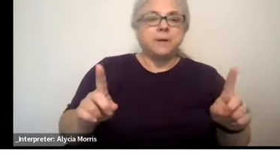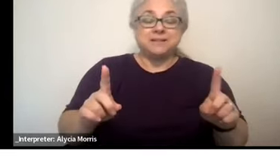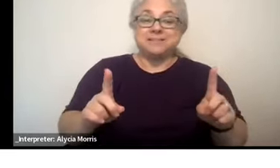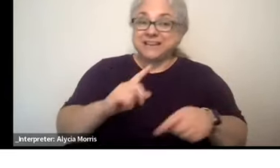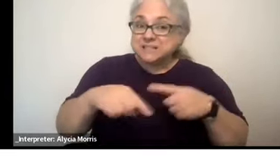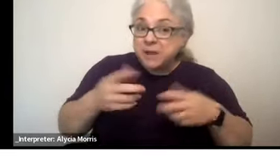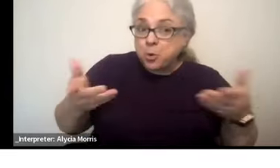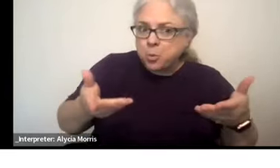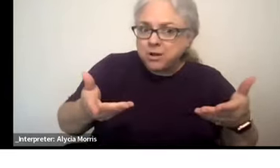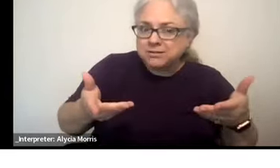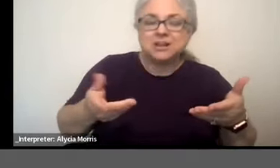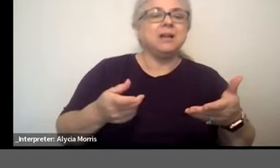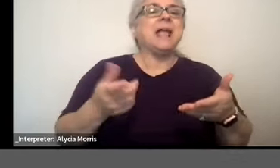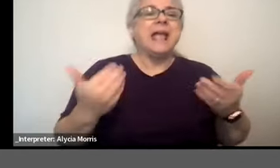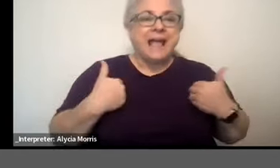programs.